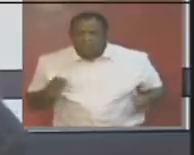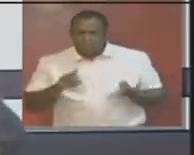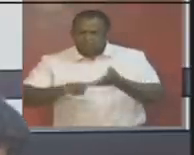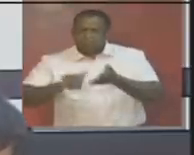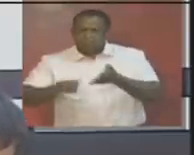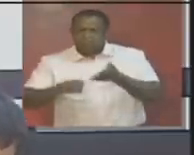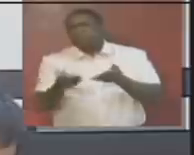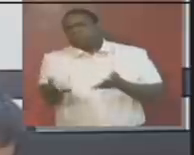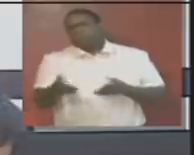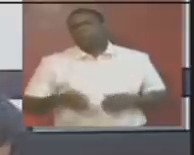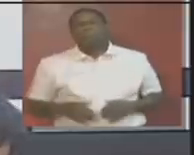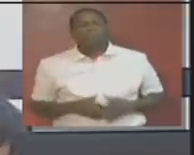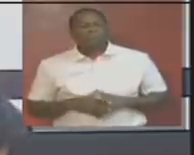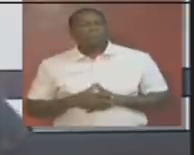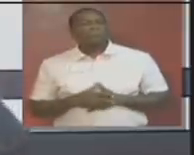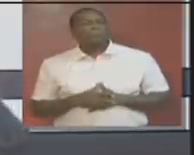But